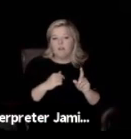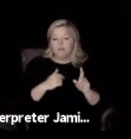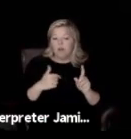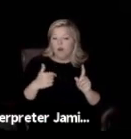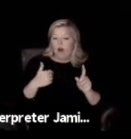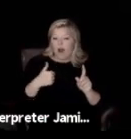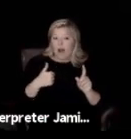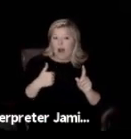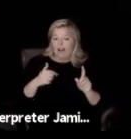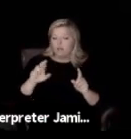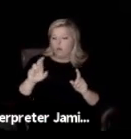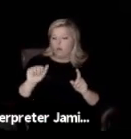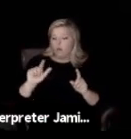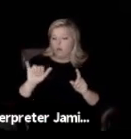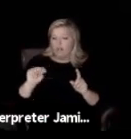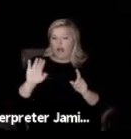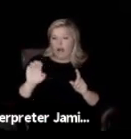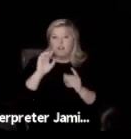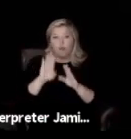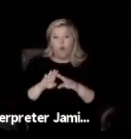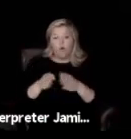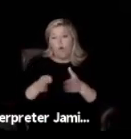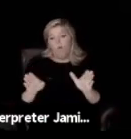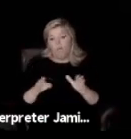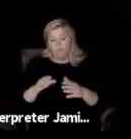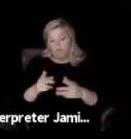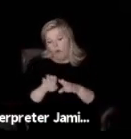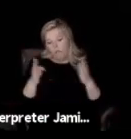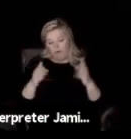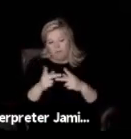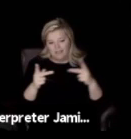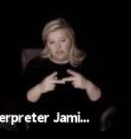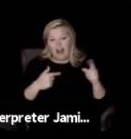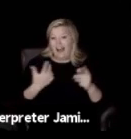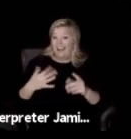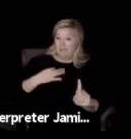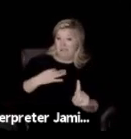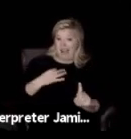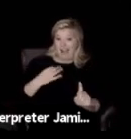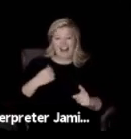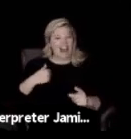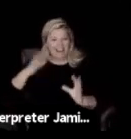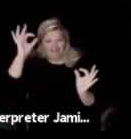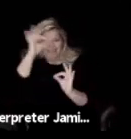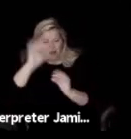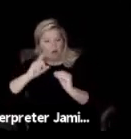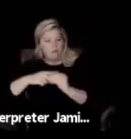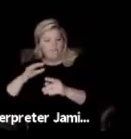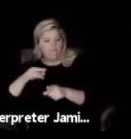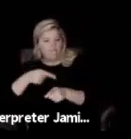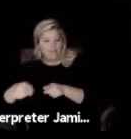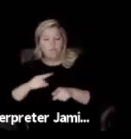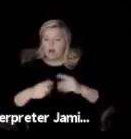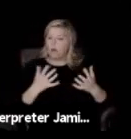for this position, I didn't know a lot about the field. I just liked the position to be able to make an impact. I